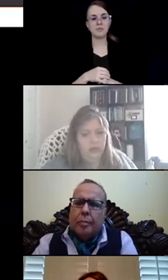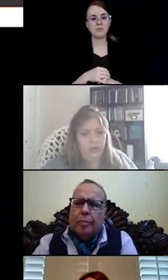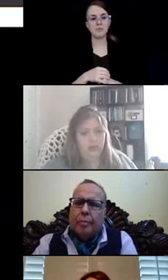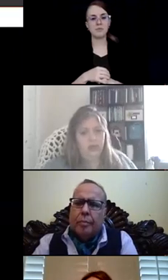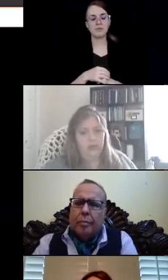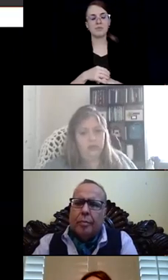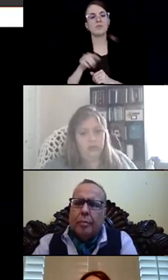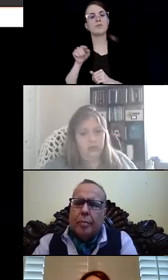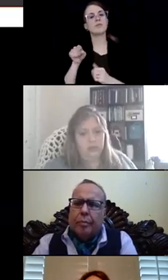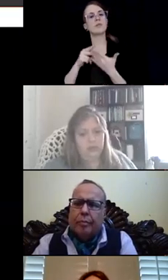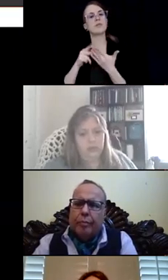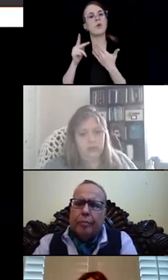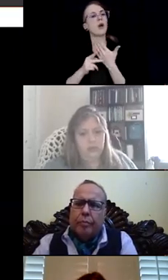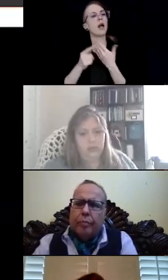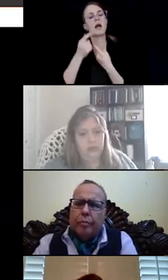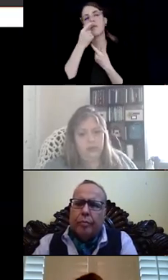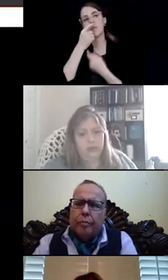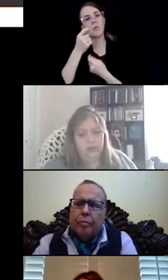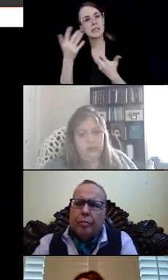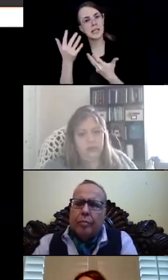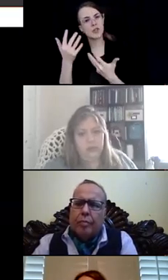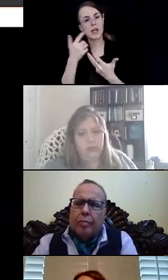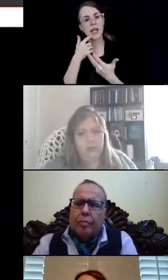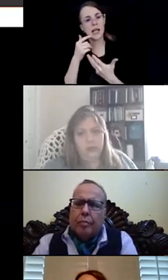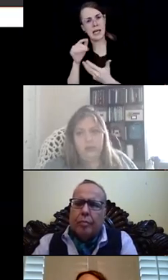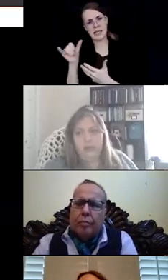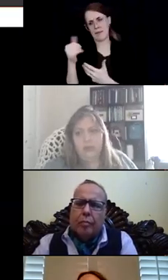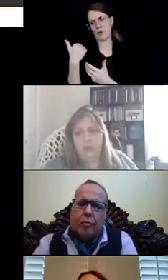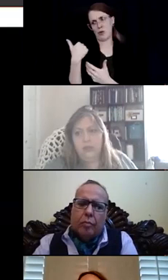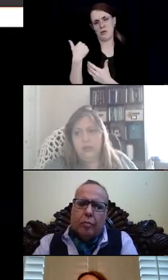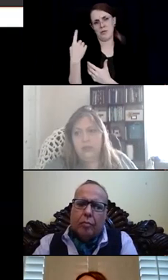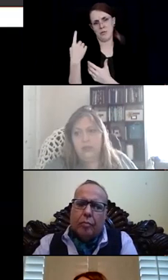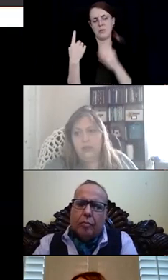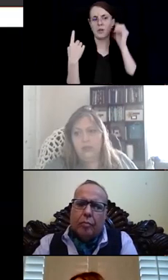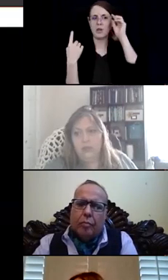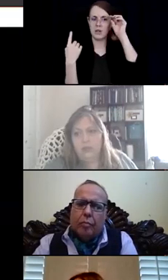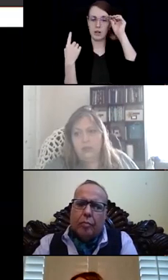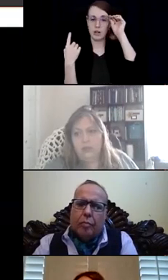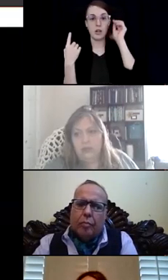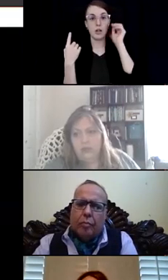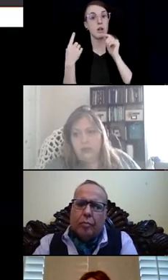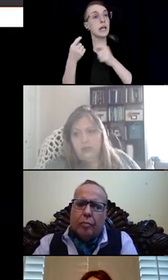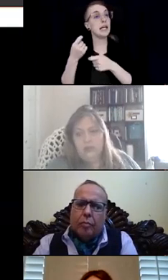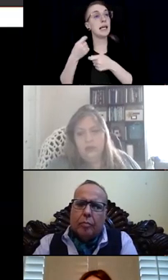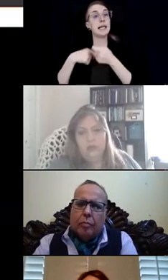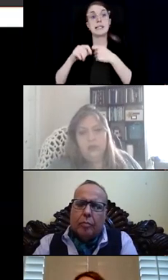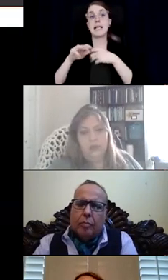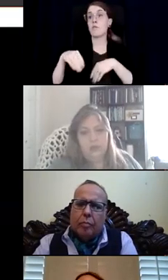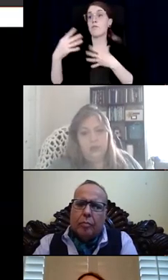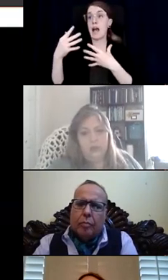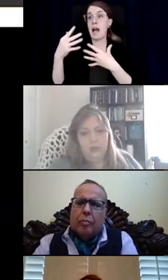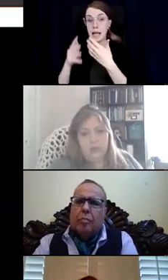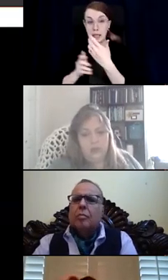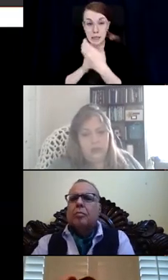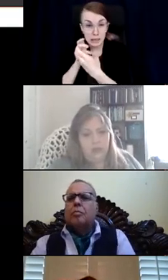this program, very similar to SDF, however, instead of providing customized training, we